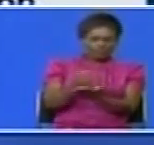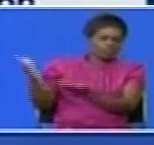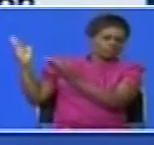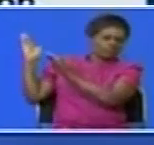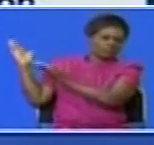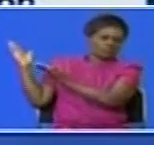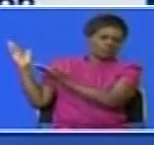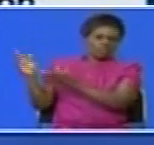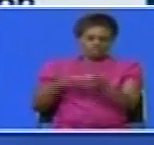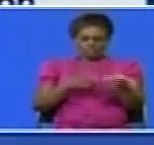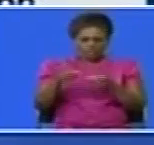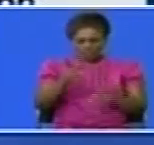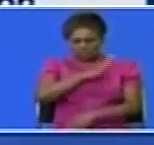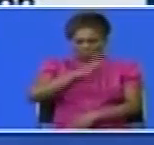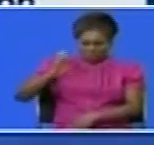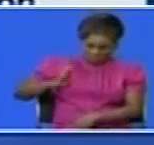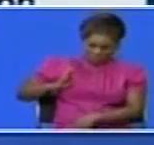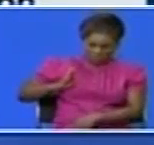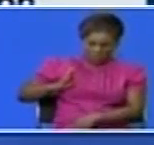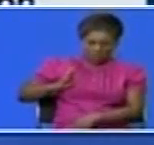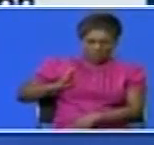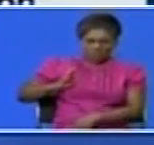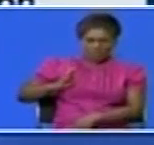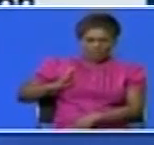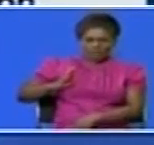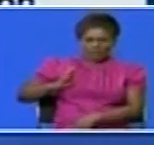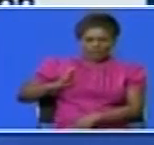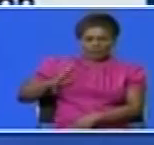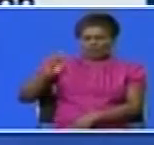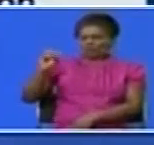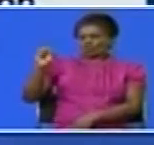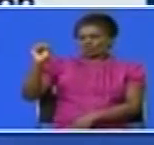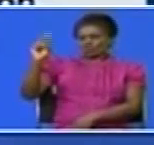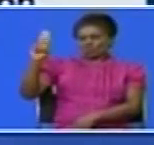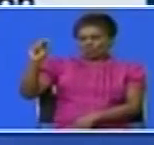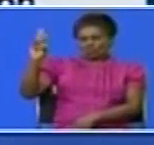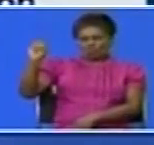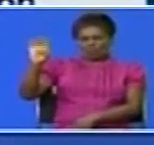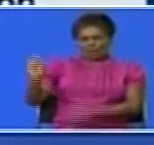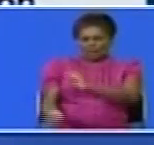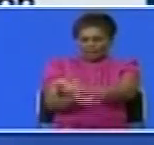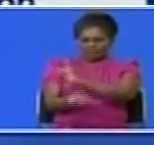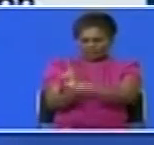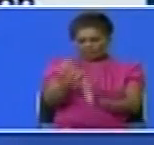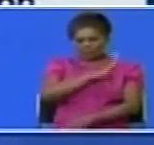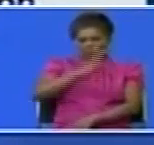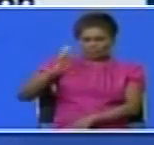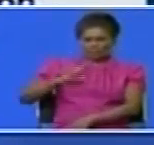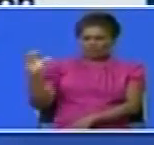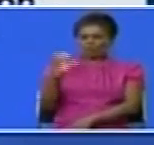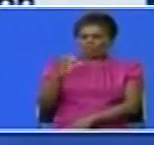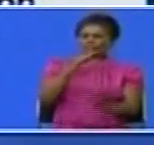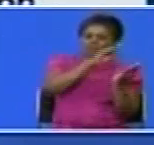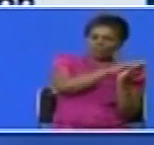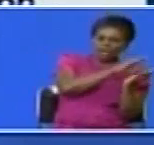Kenya Tourism Board, Francis Kuria, Pest Control Products Board, Ronald Osumba, Chairman, Youth Advisory Board. Kenya Commercial Bank Chief